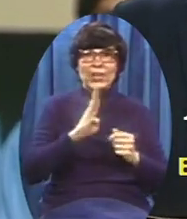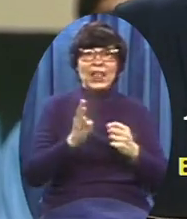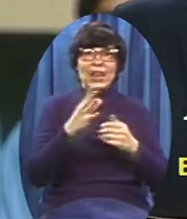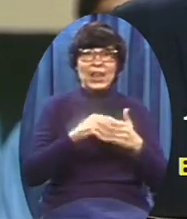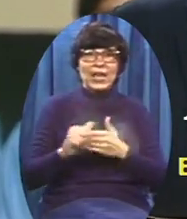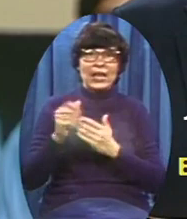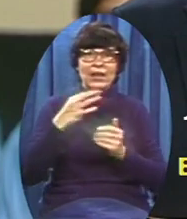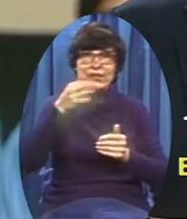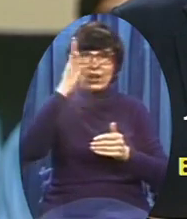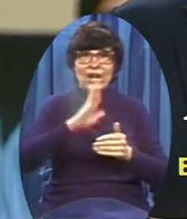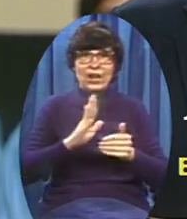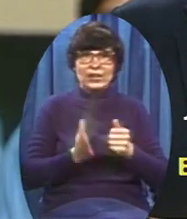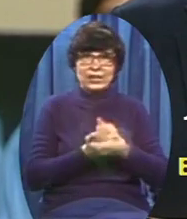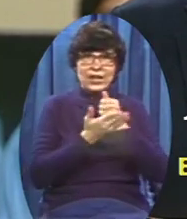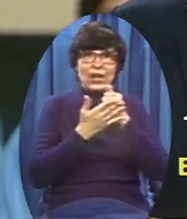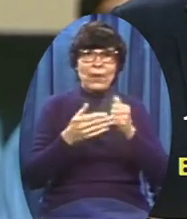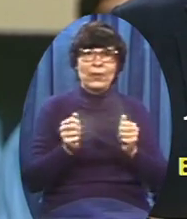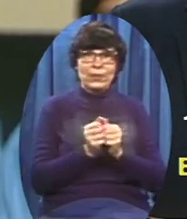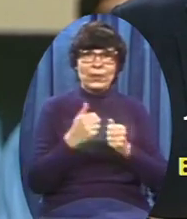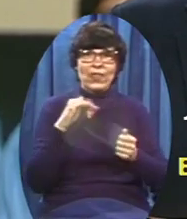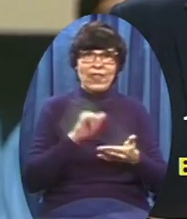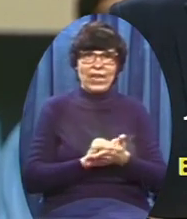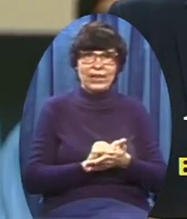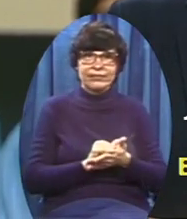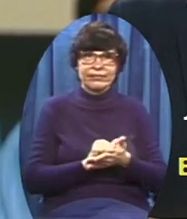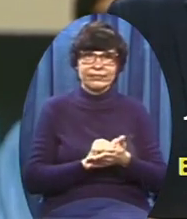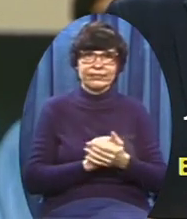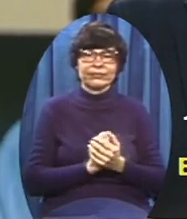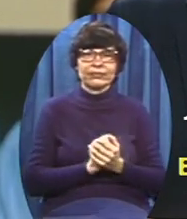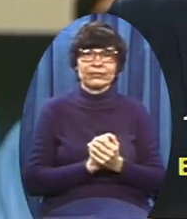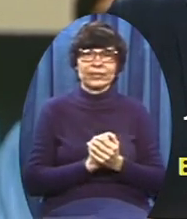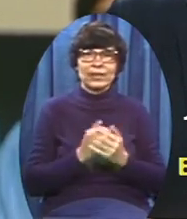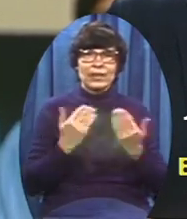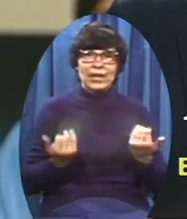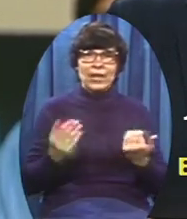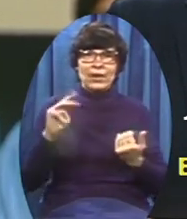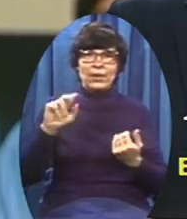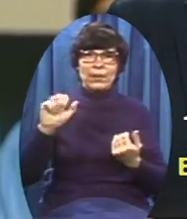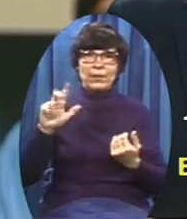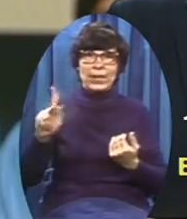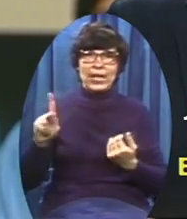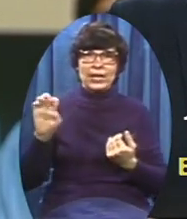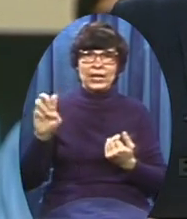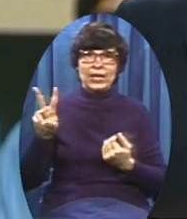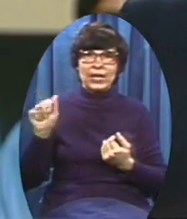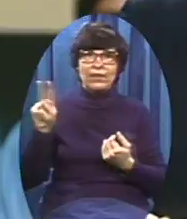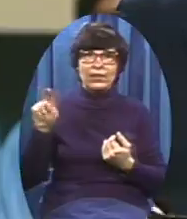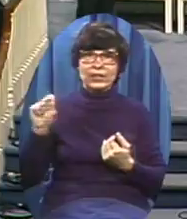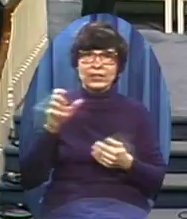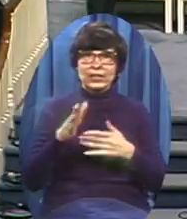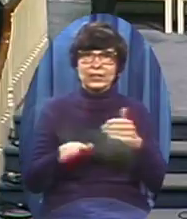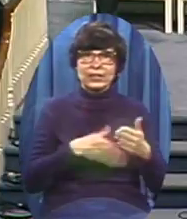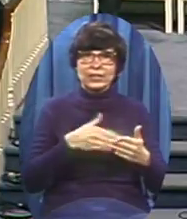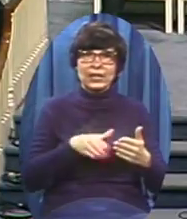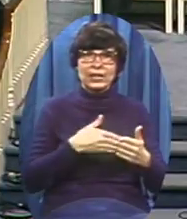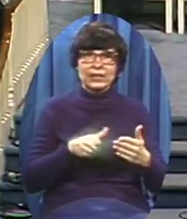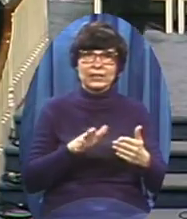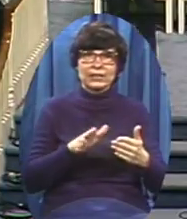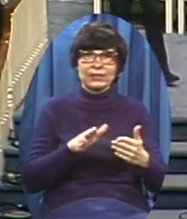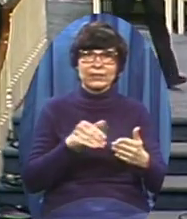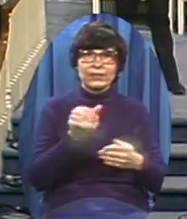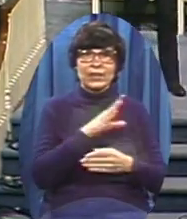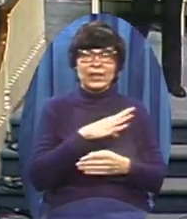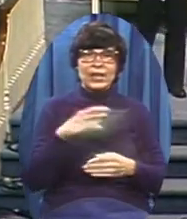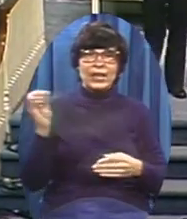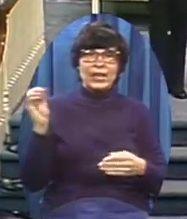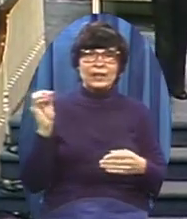that gospel out to the world by the media. Right now, Mr. Mac Evans comes to sing. And Jerry, that message